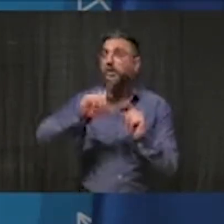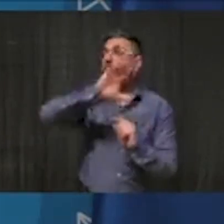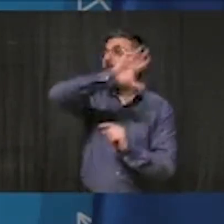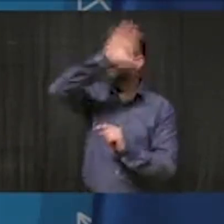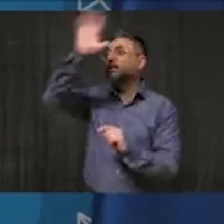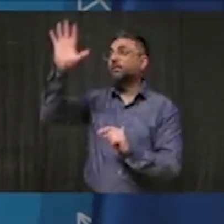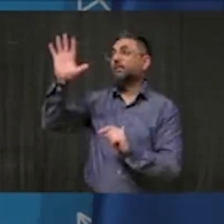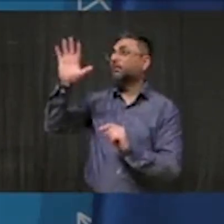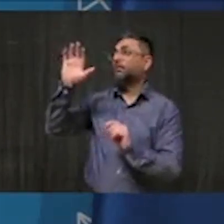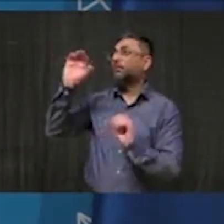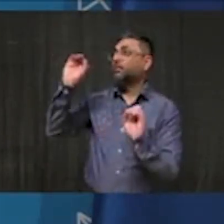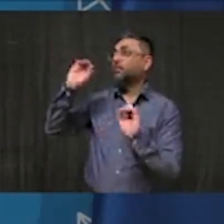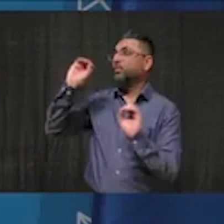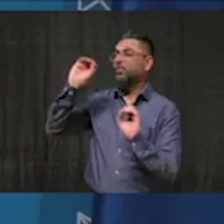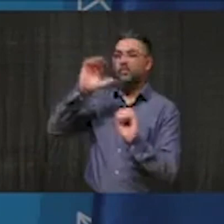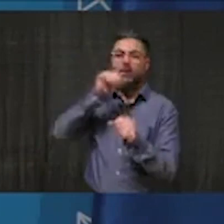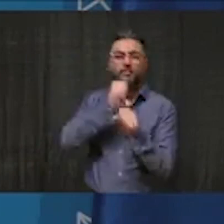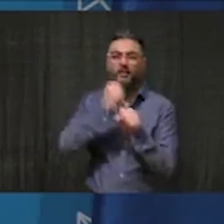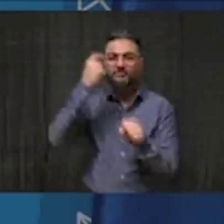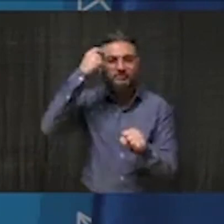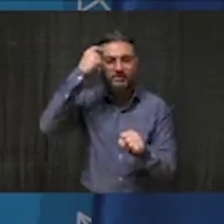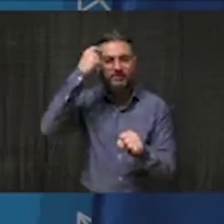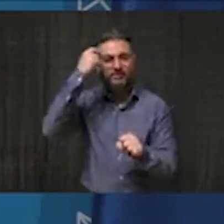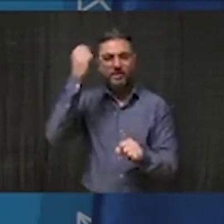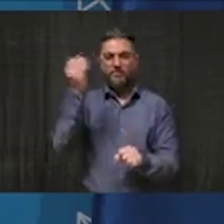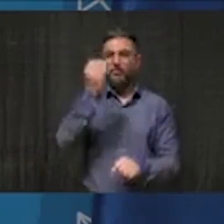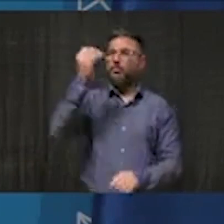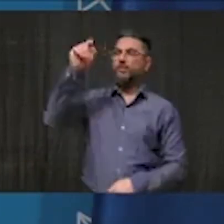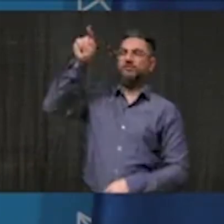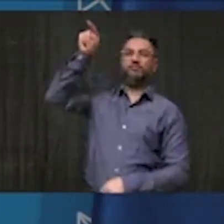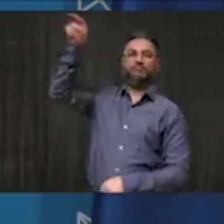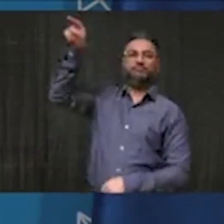one municipality. I know everyone is watching all the